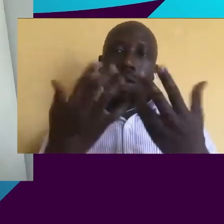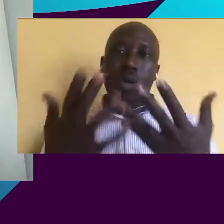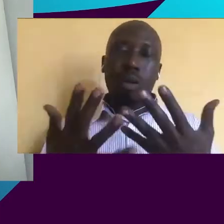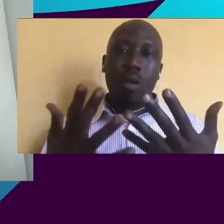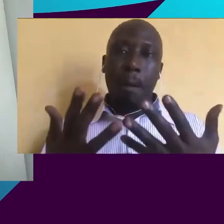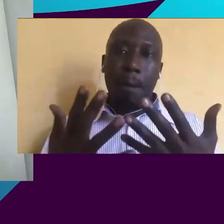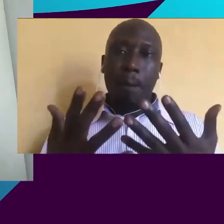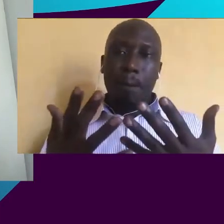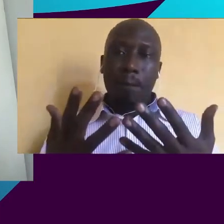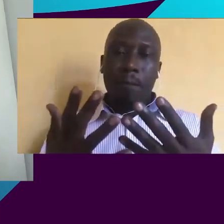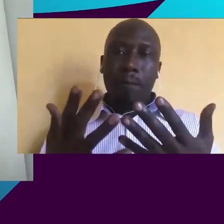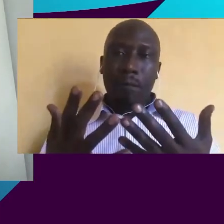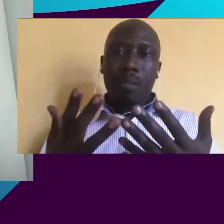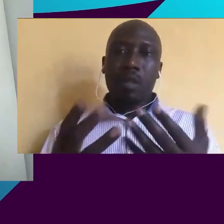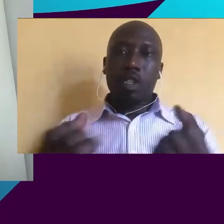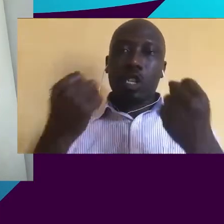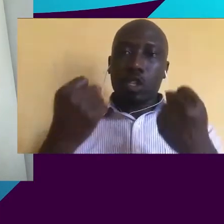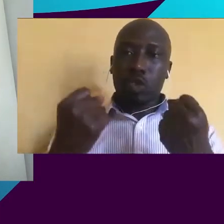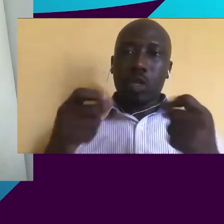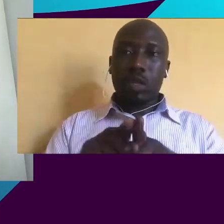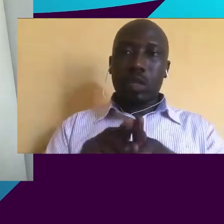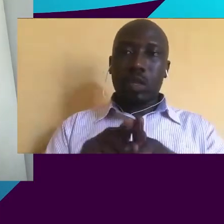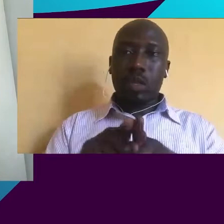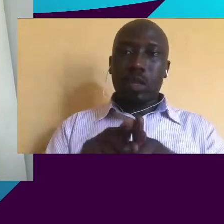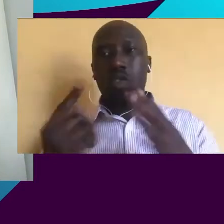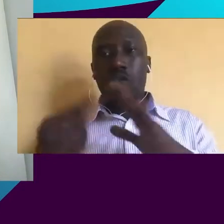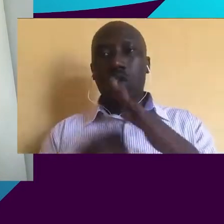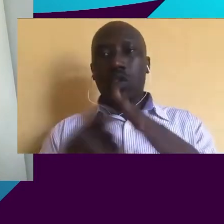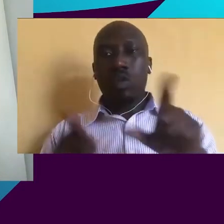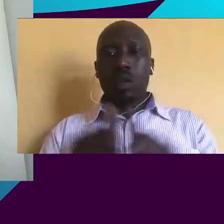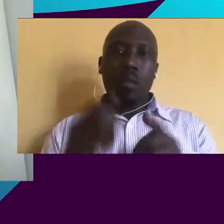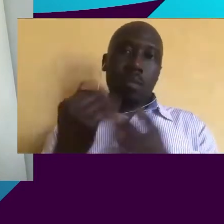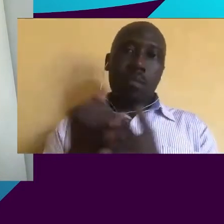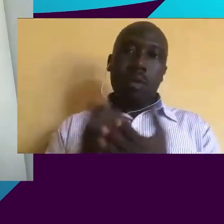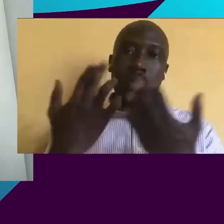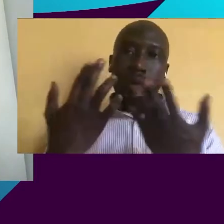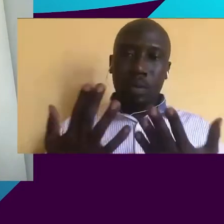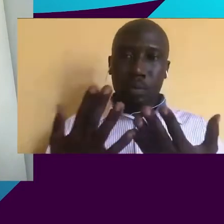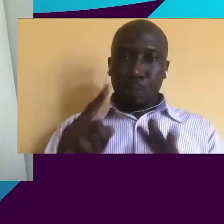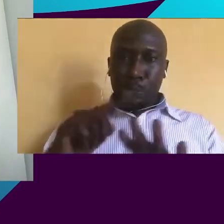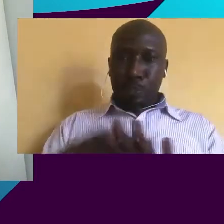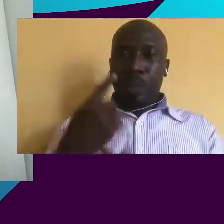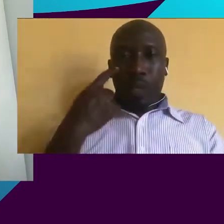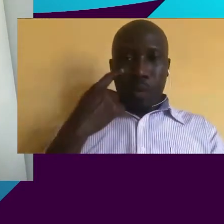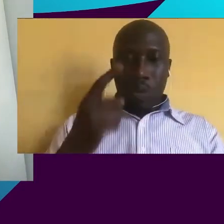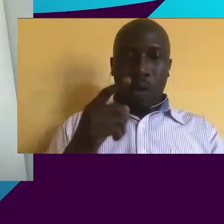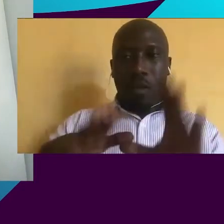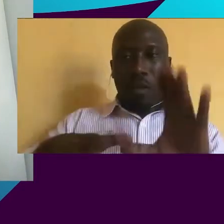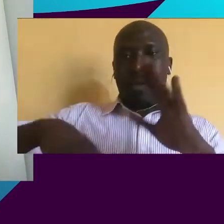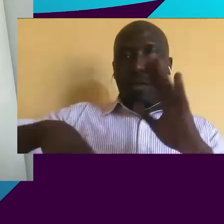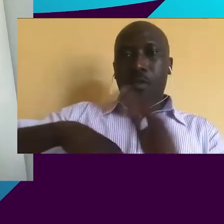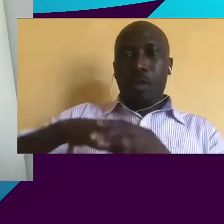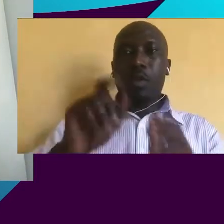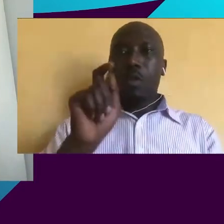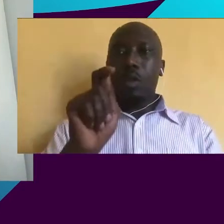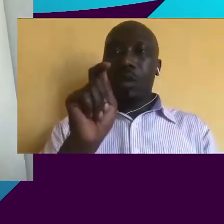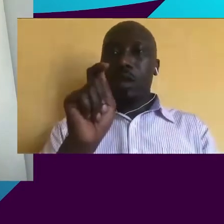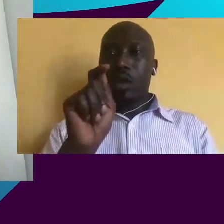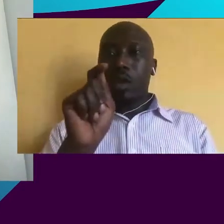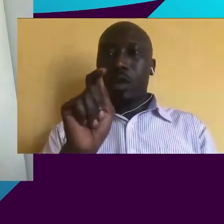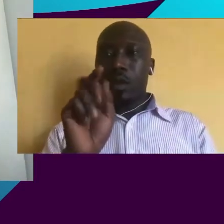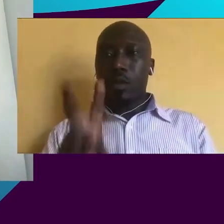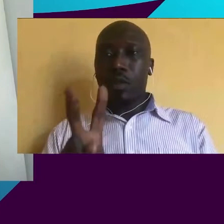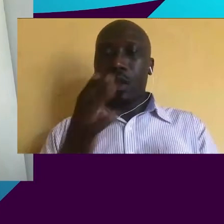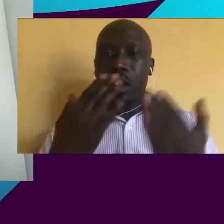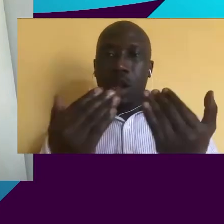strength and conditioning. Because when I watch football on television now, there's a lot